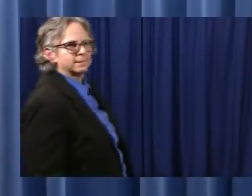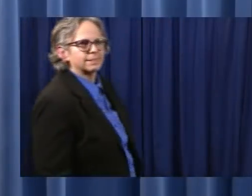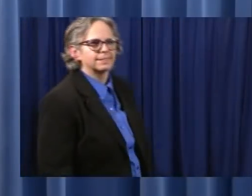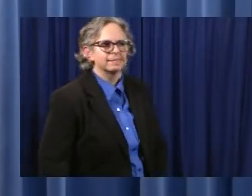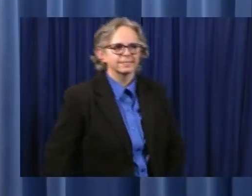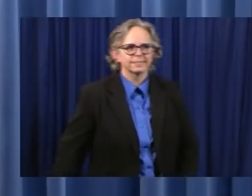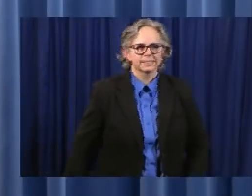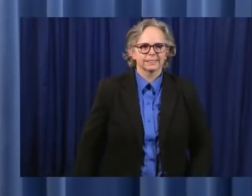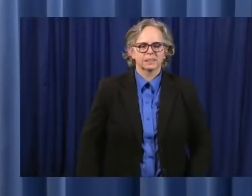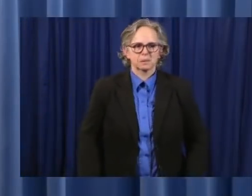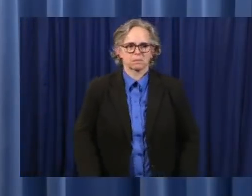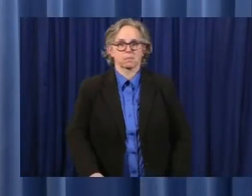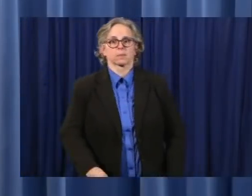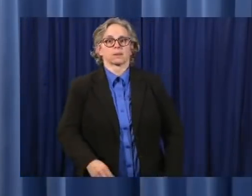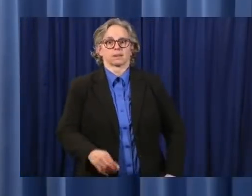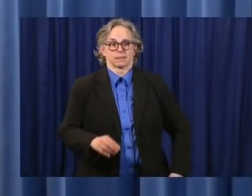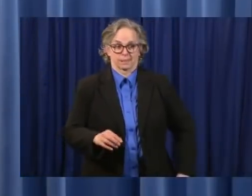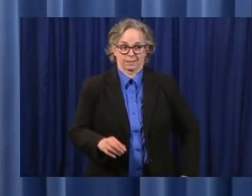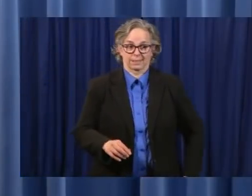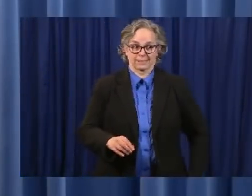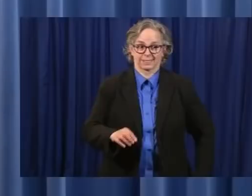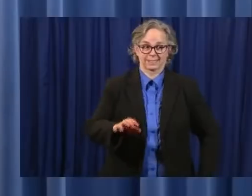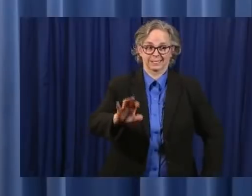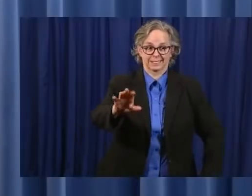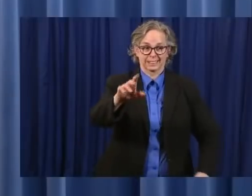Well, I spent 20 years in Congress